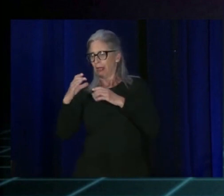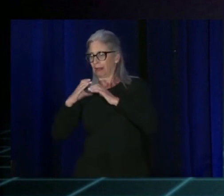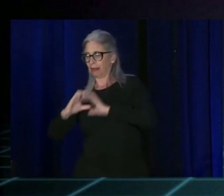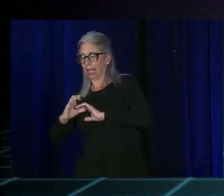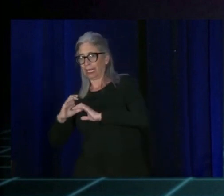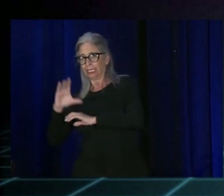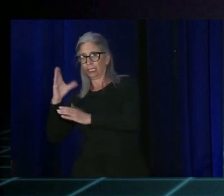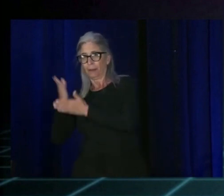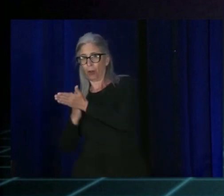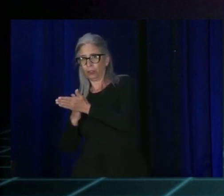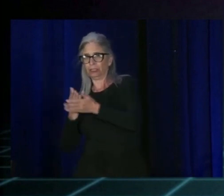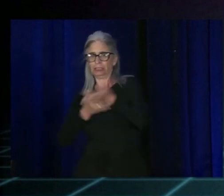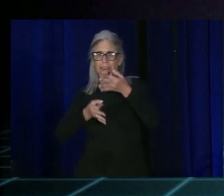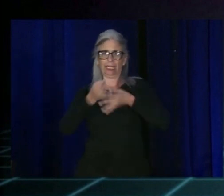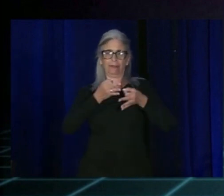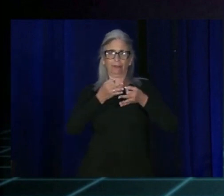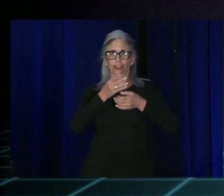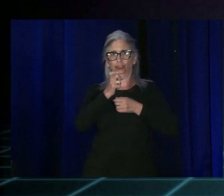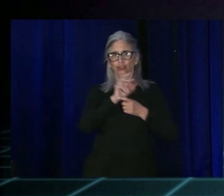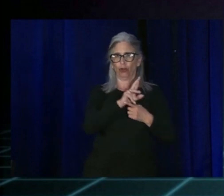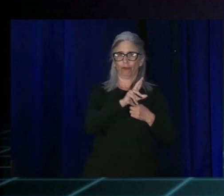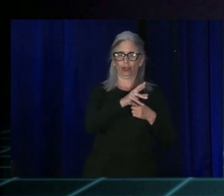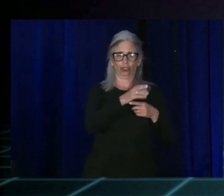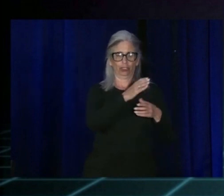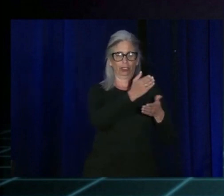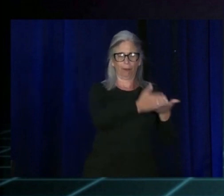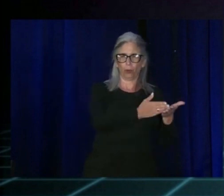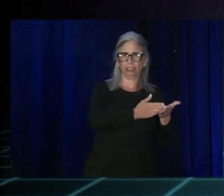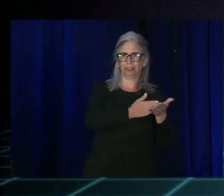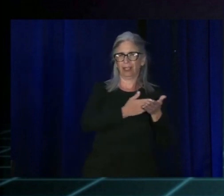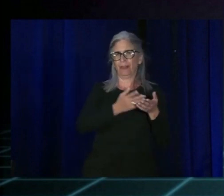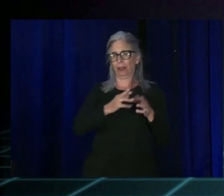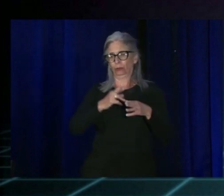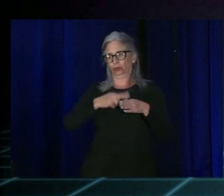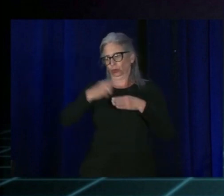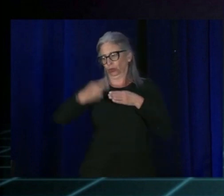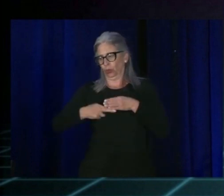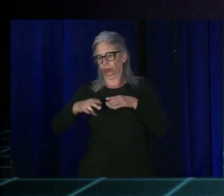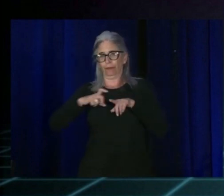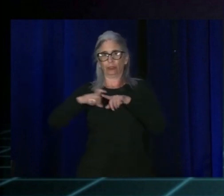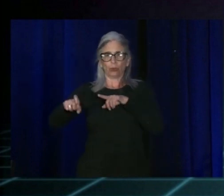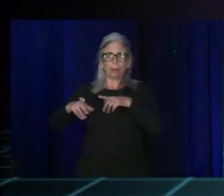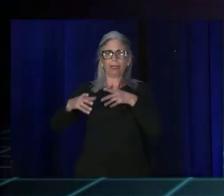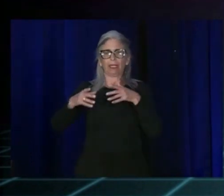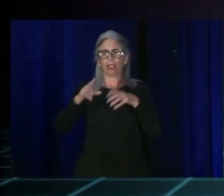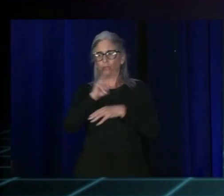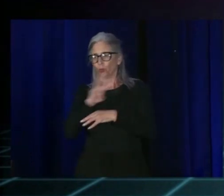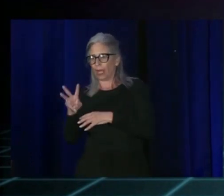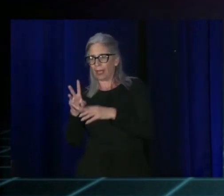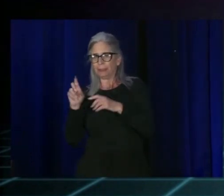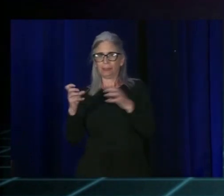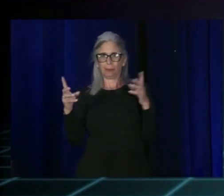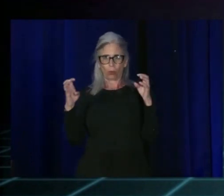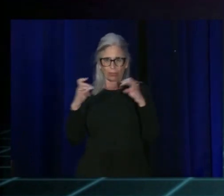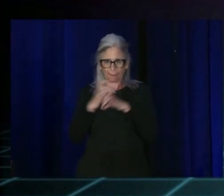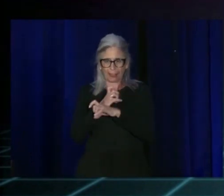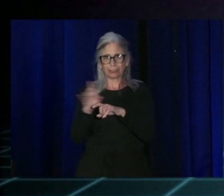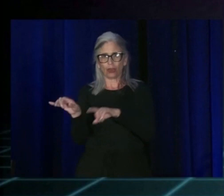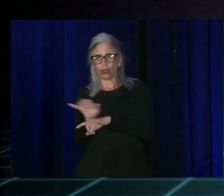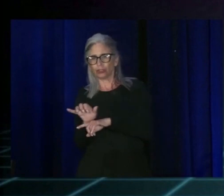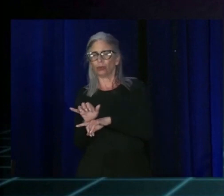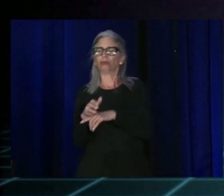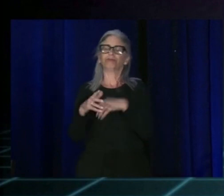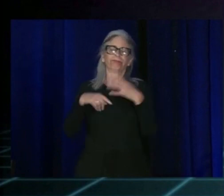server components. And as a result of the streaming, now your web server has to be more complex and things like that.